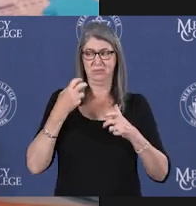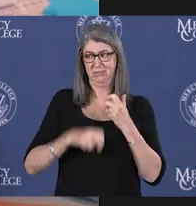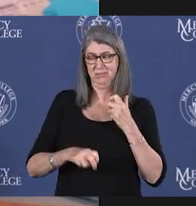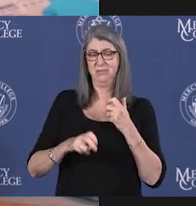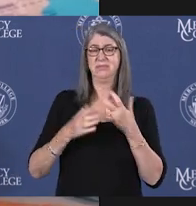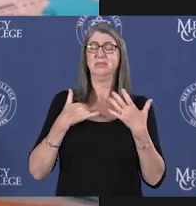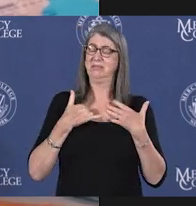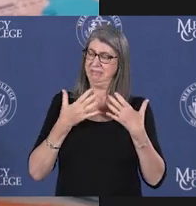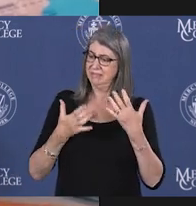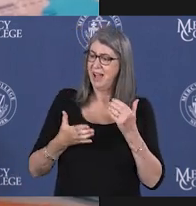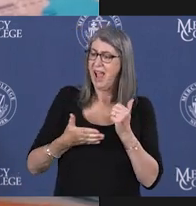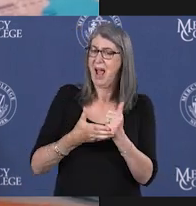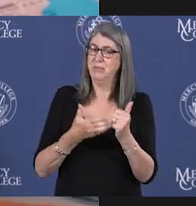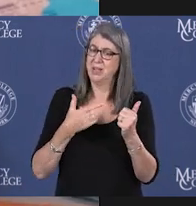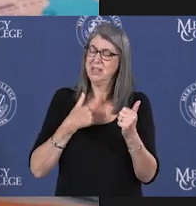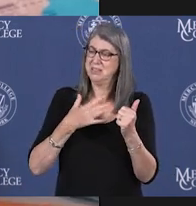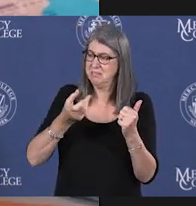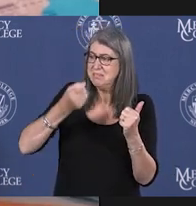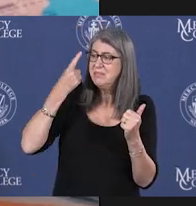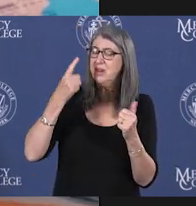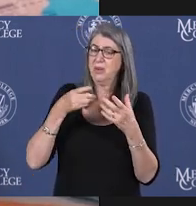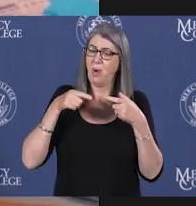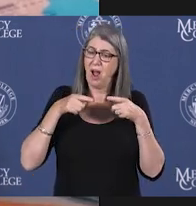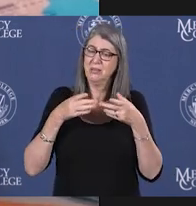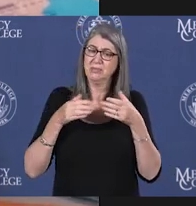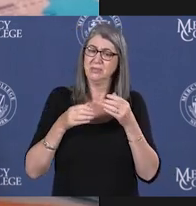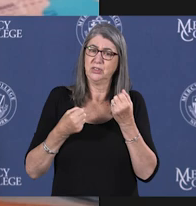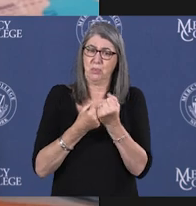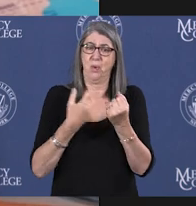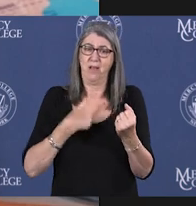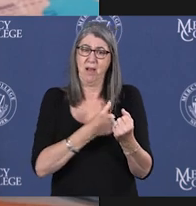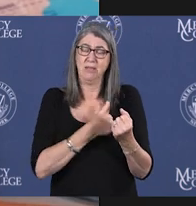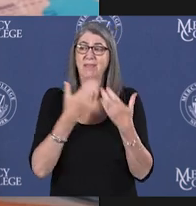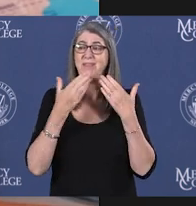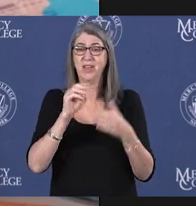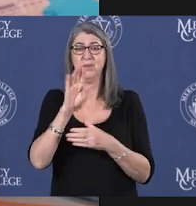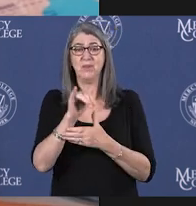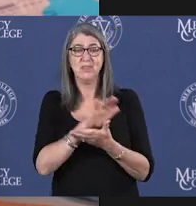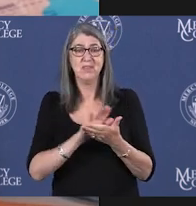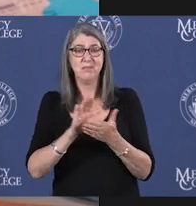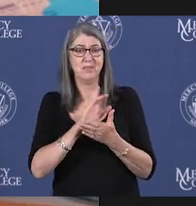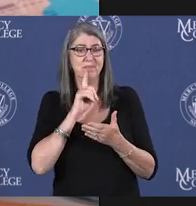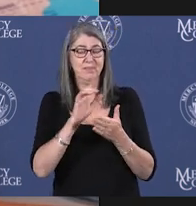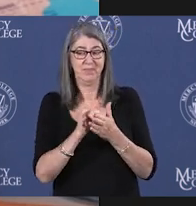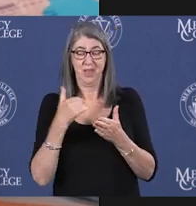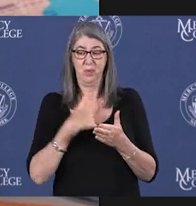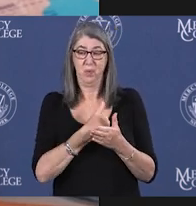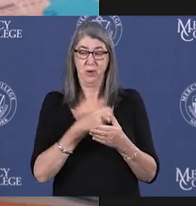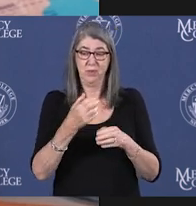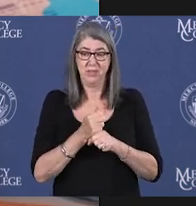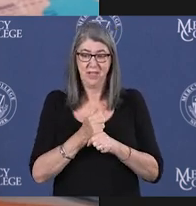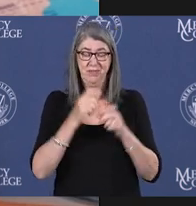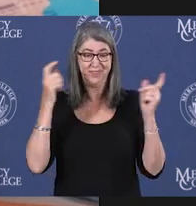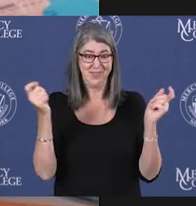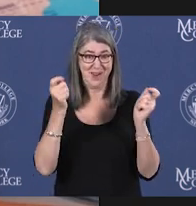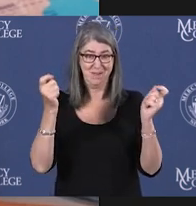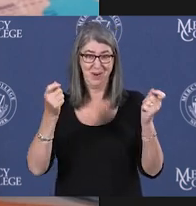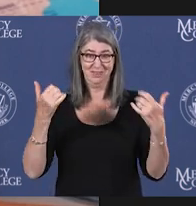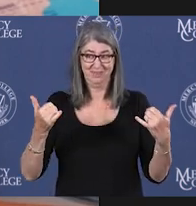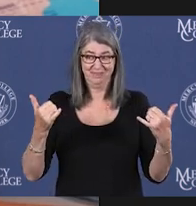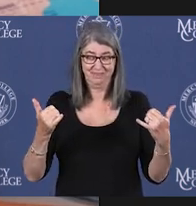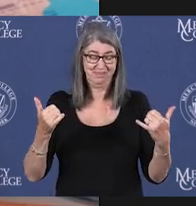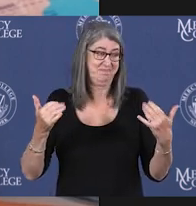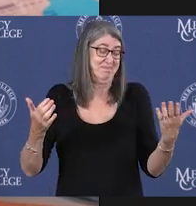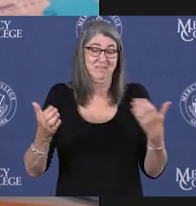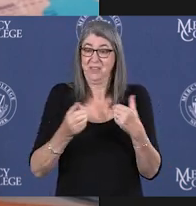us grace while supporting us in the virtual world. Thank you to Mercy College for ensuring that we received a ceremony,